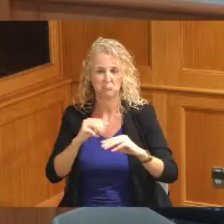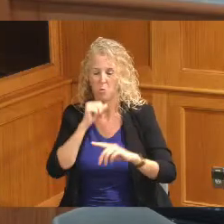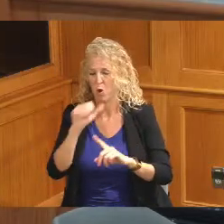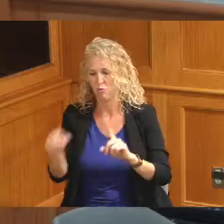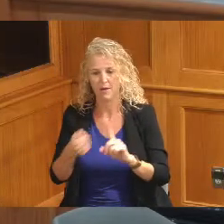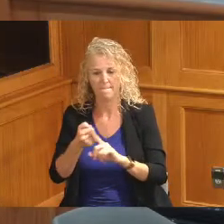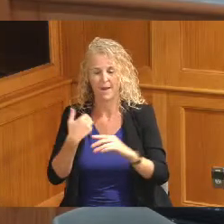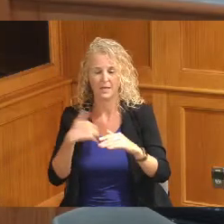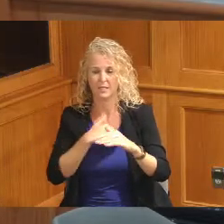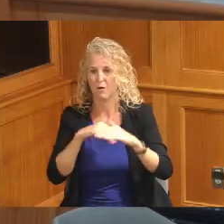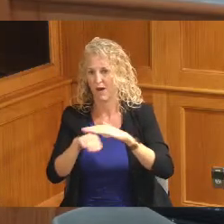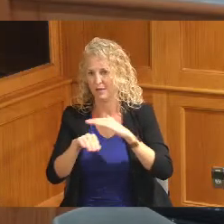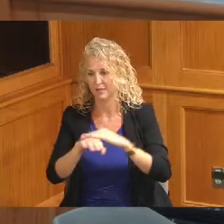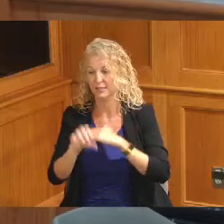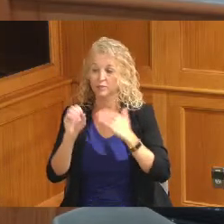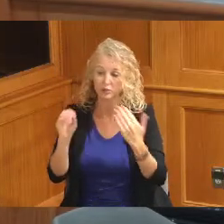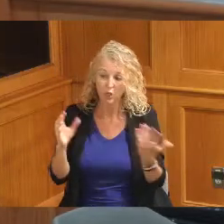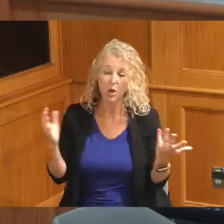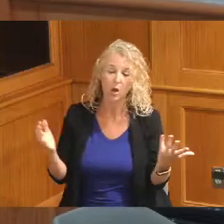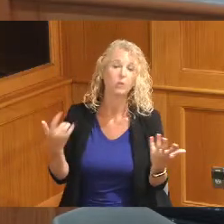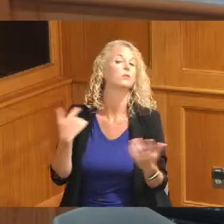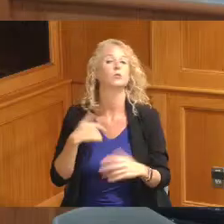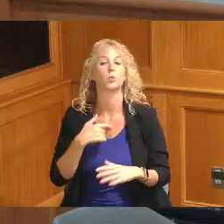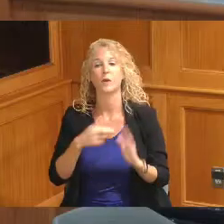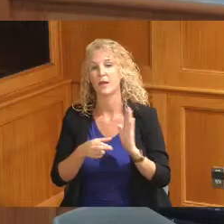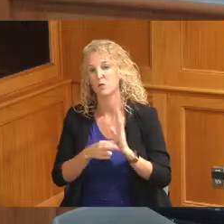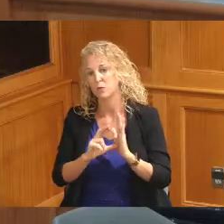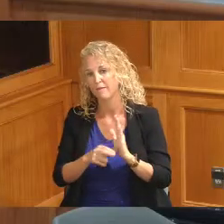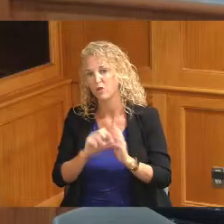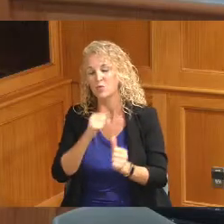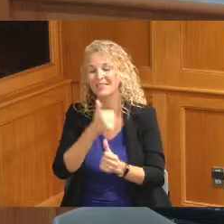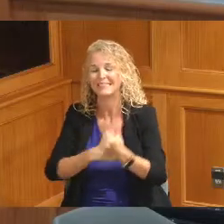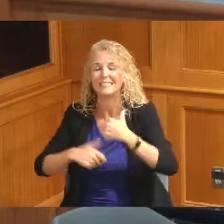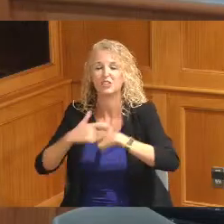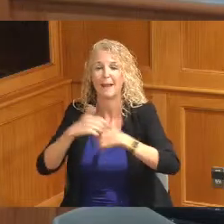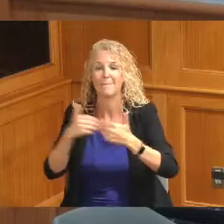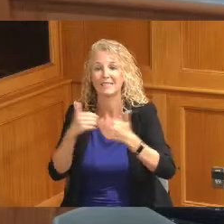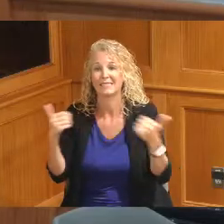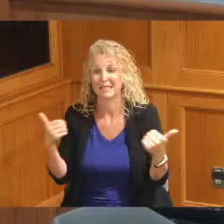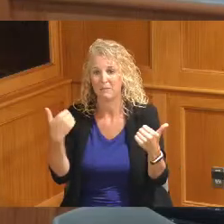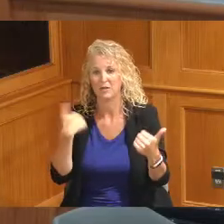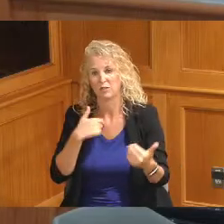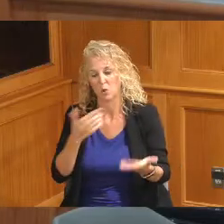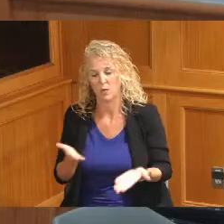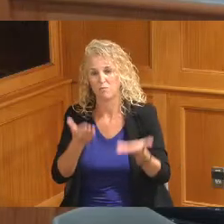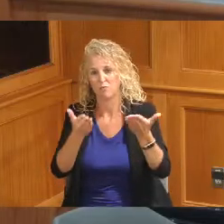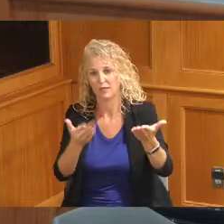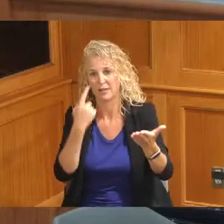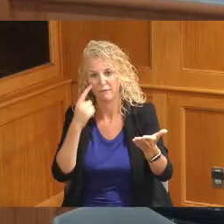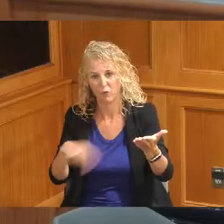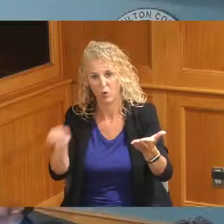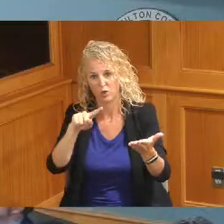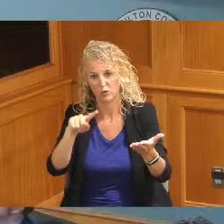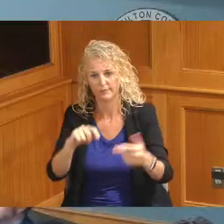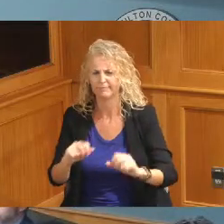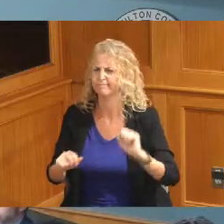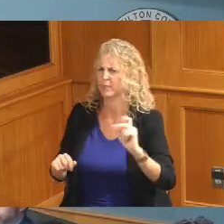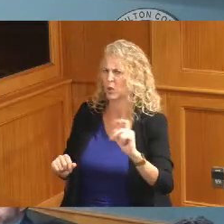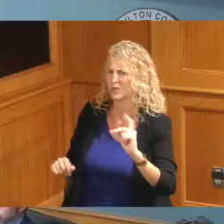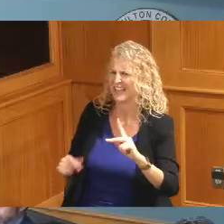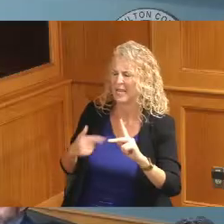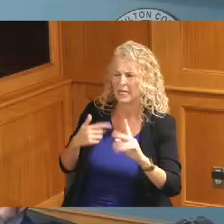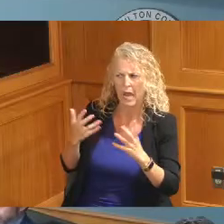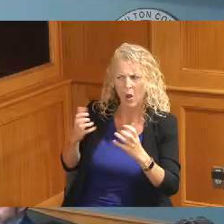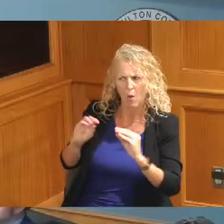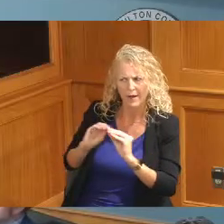sewer. So this is something we review on a case-by-case basis, and it's for your consideration. Okay, thank you. To be